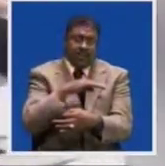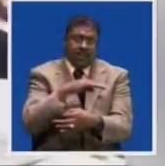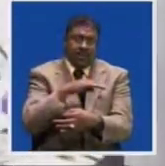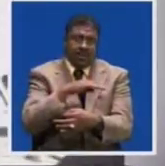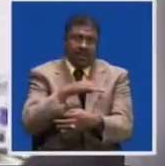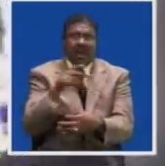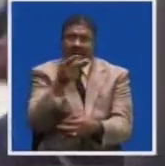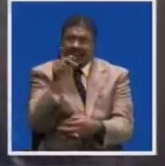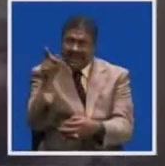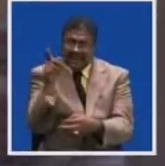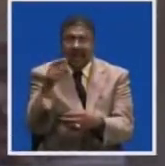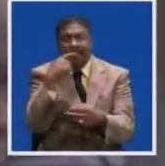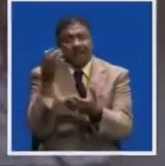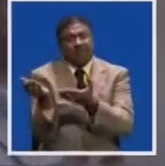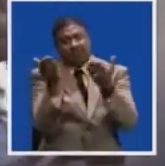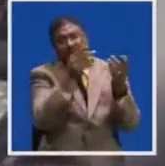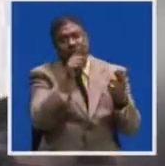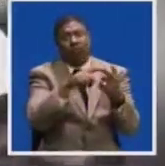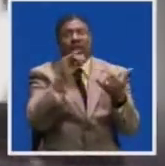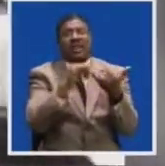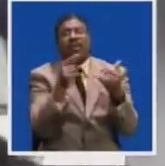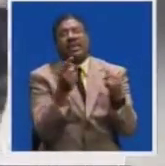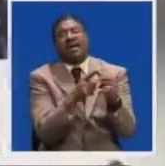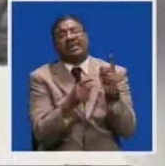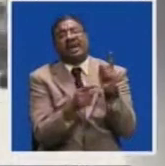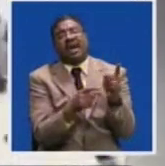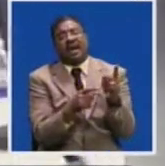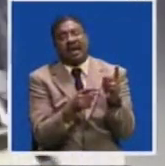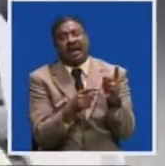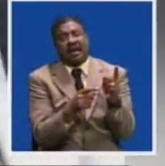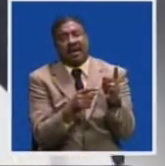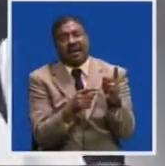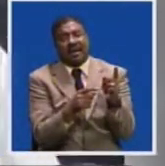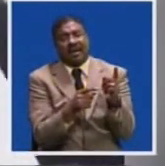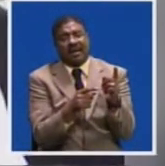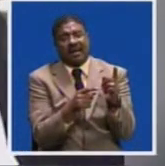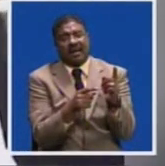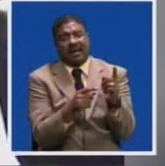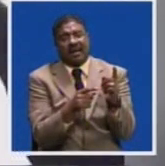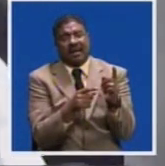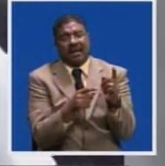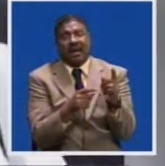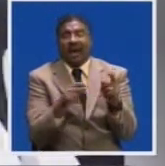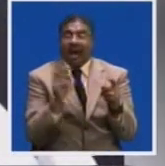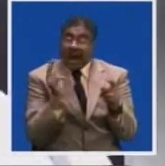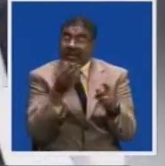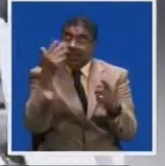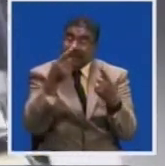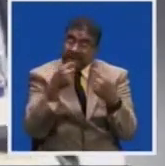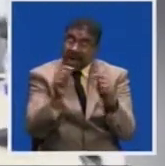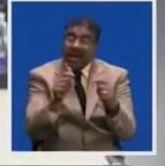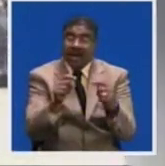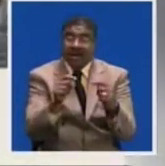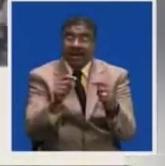Africa. We are talking about seamless platform, meaning that when we have